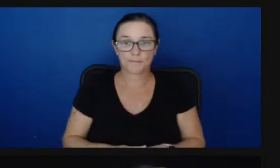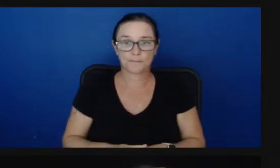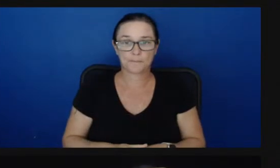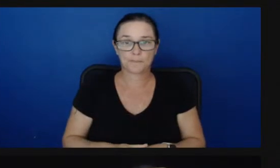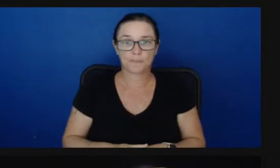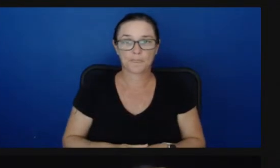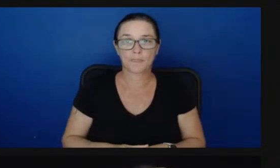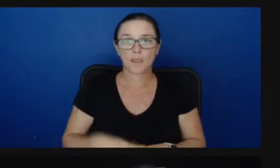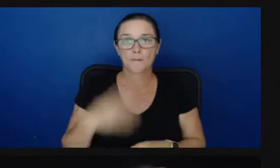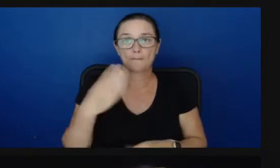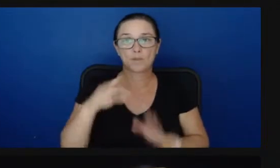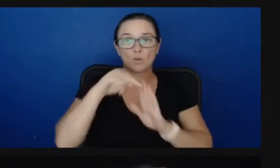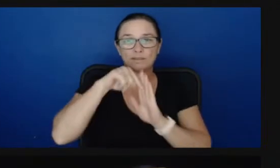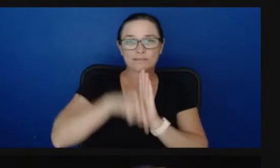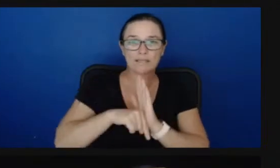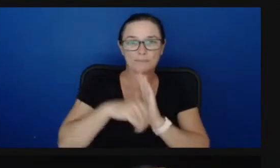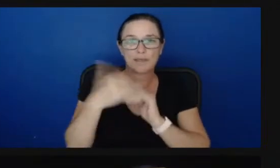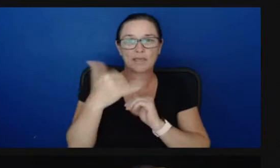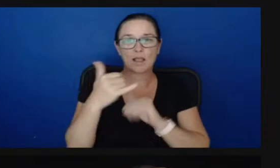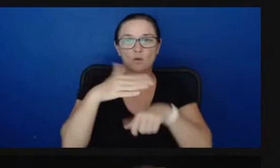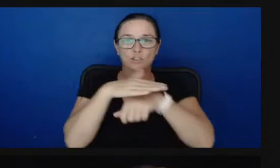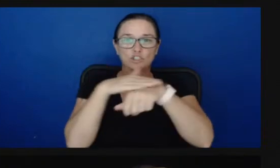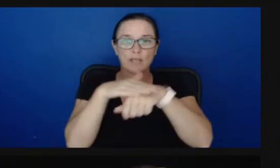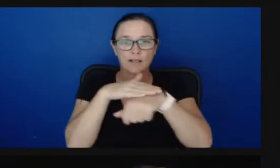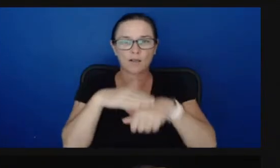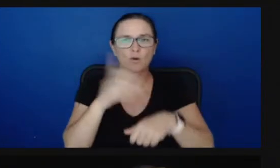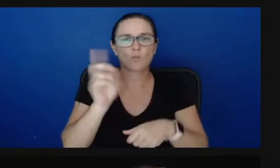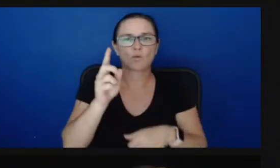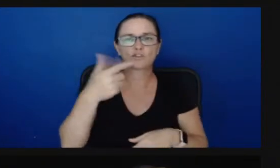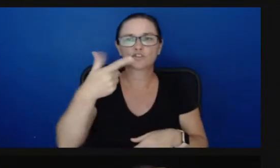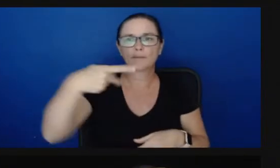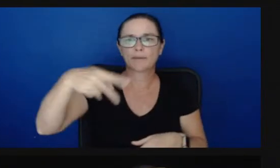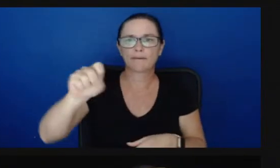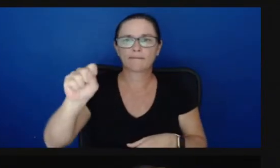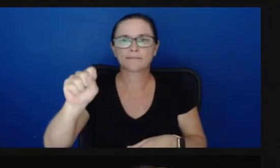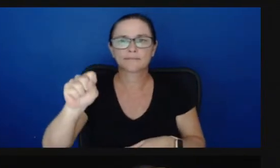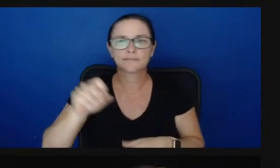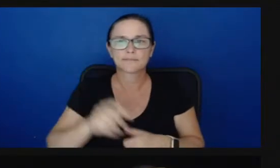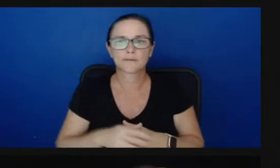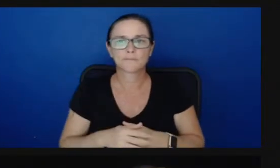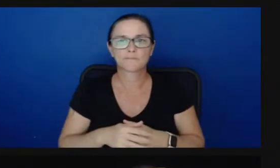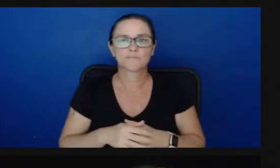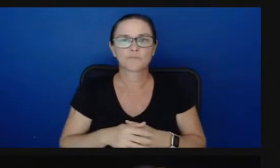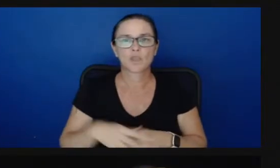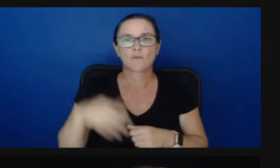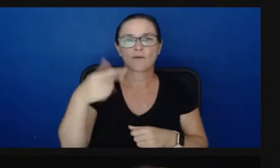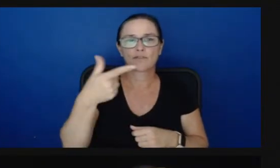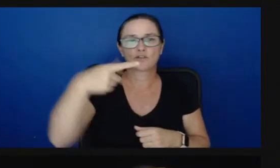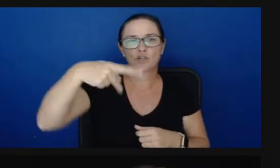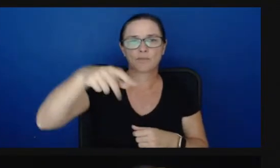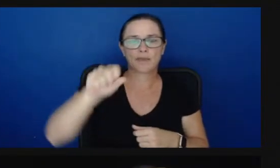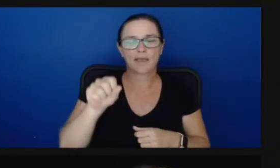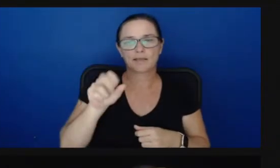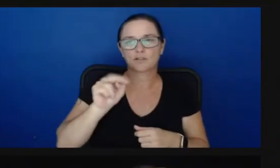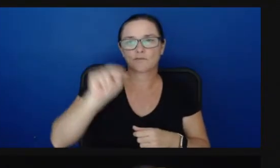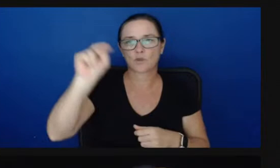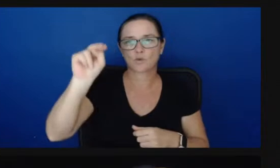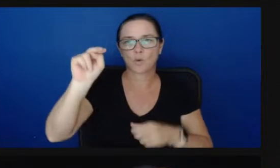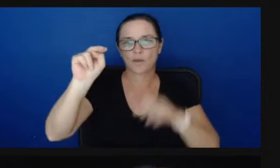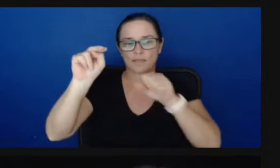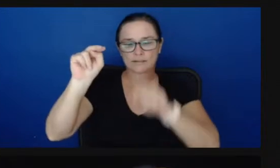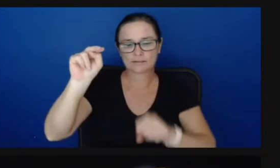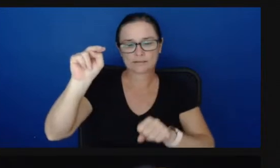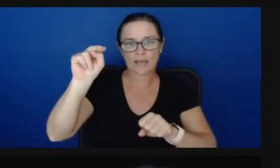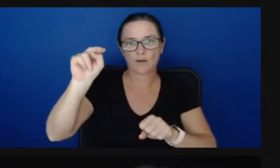shallow. And where's my GPS? There it is. 1 year GPS horizontal, north to south distance. You see it's